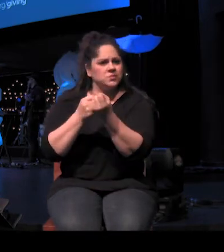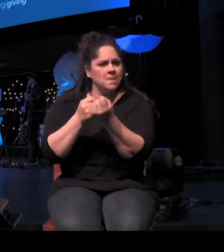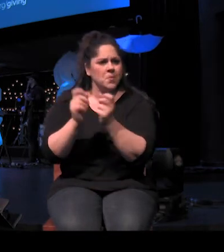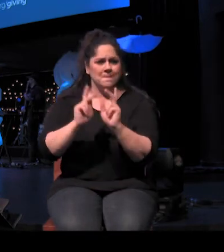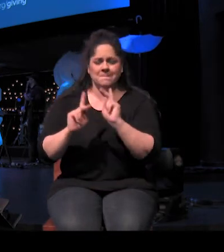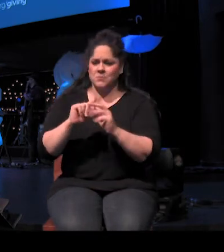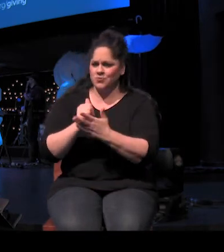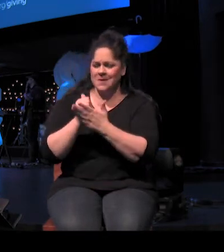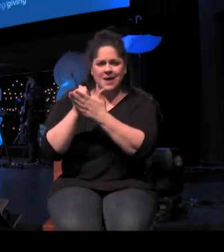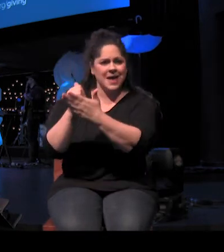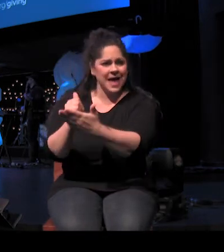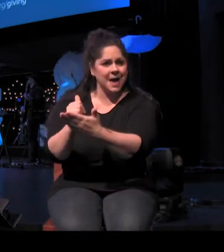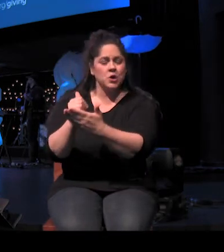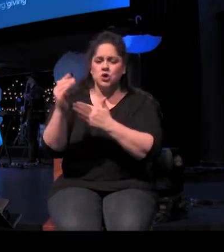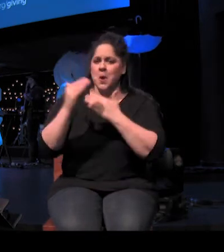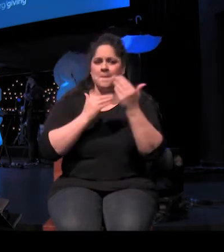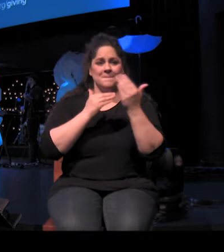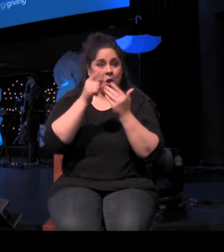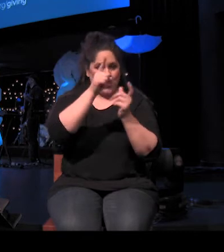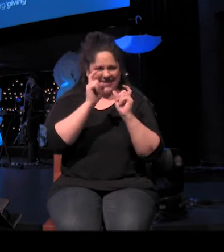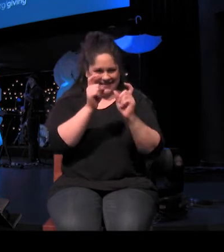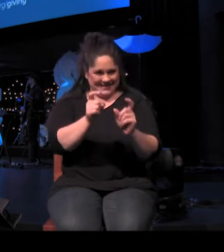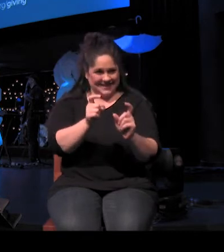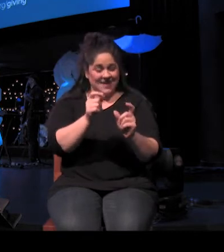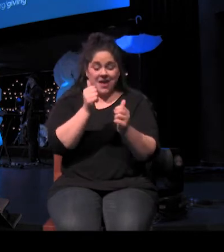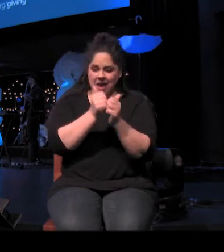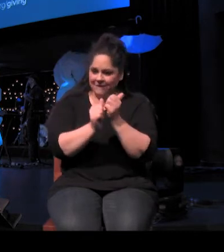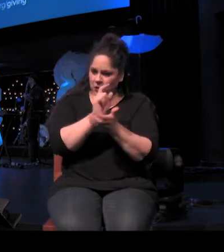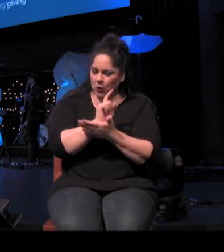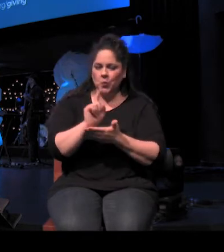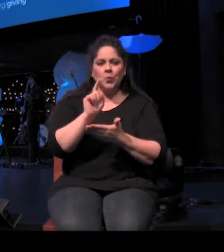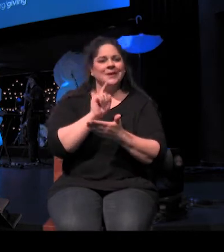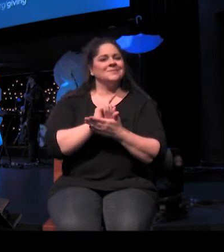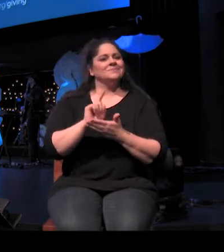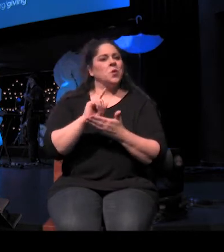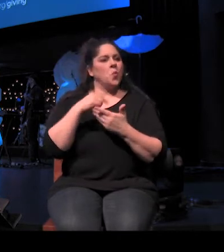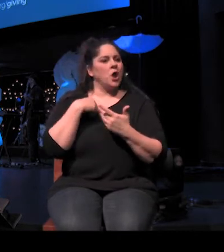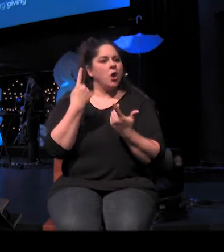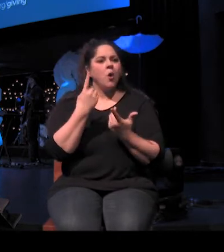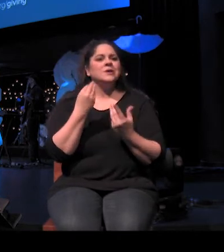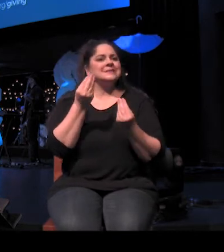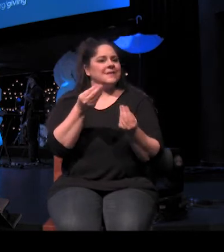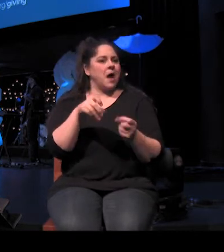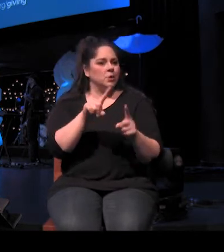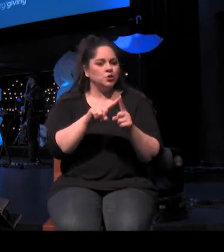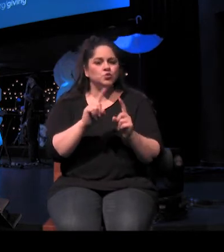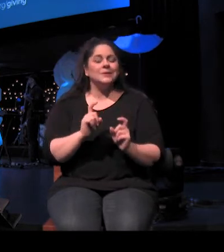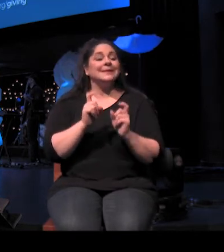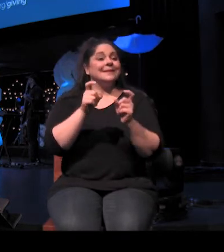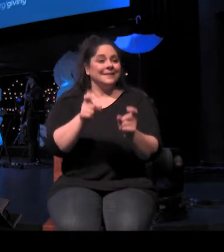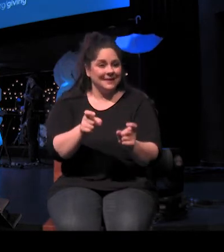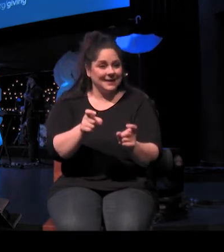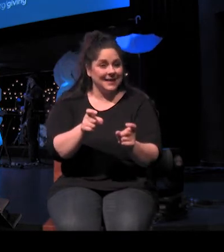you, faithful with what he's given you. We have this moment every week where we have this opportunity to give. And we have this